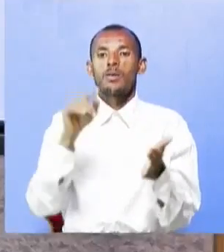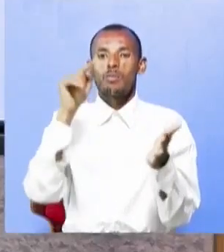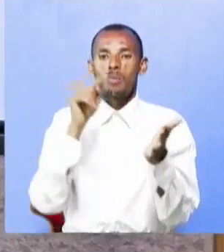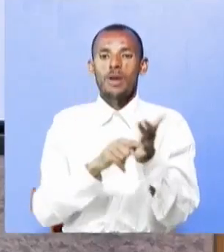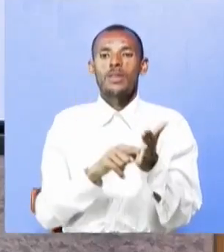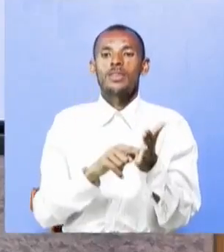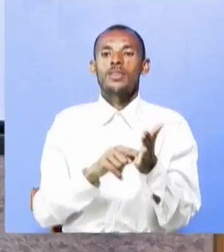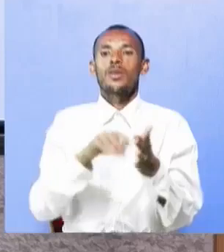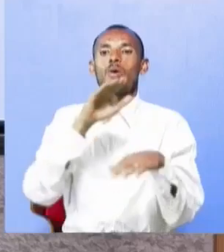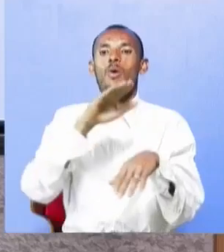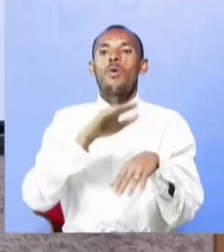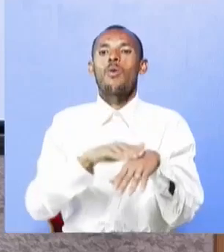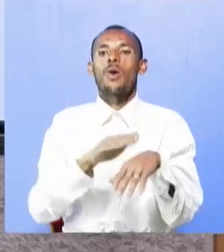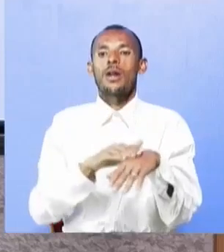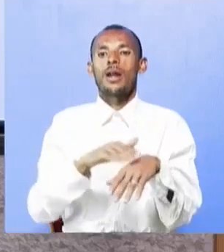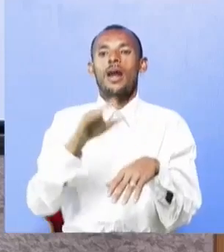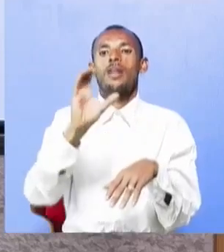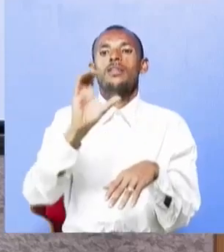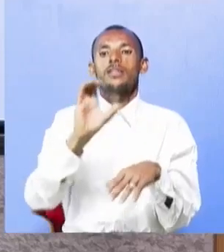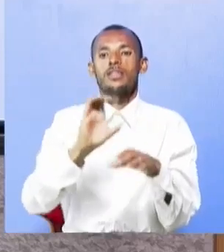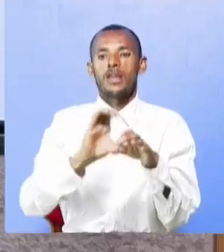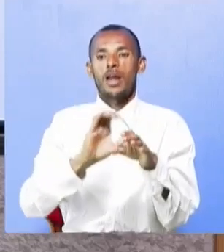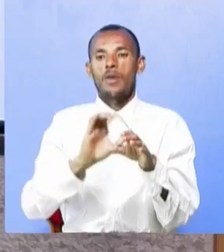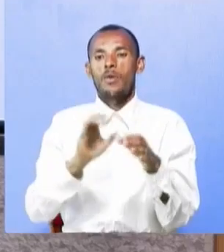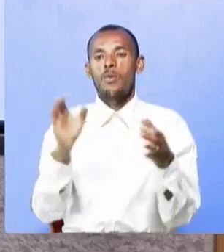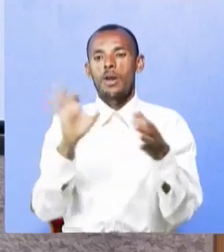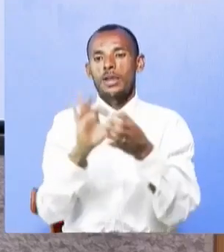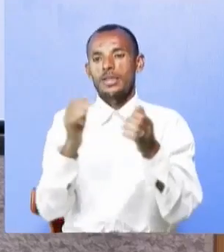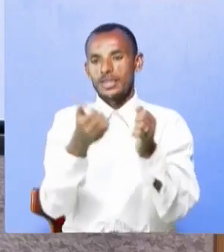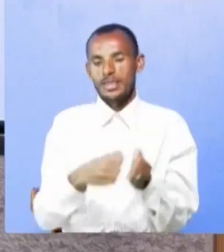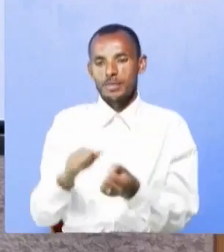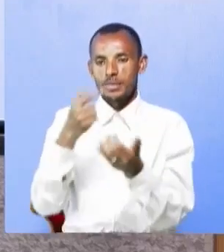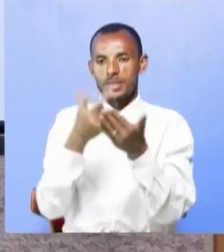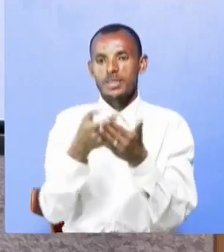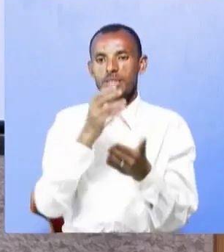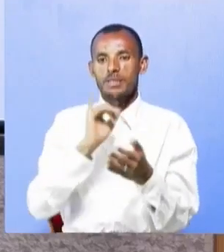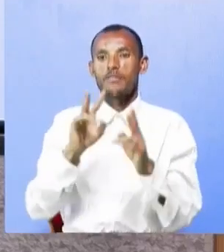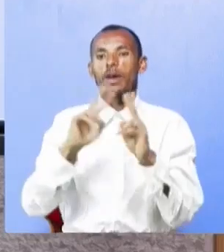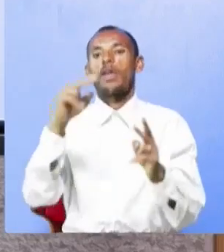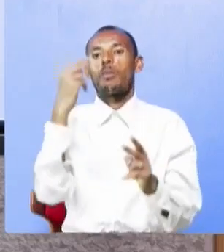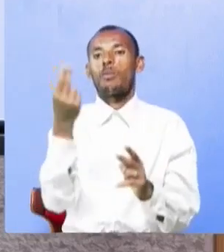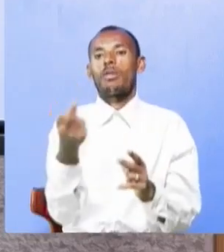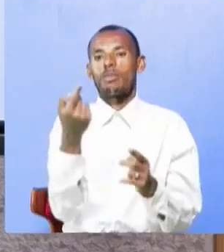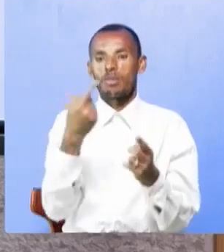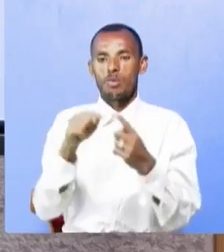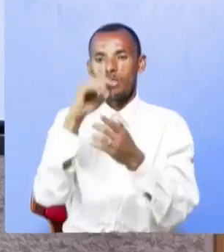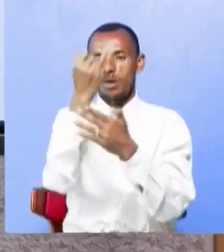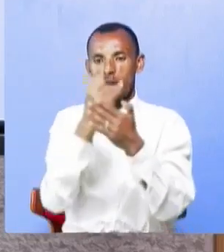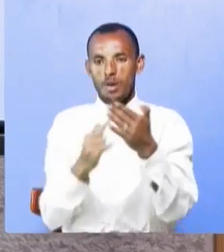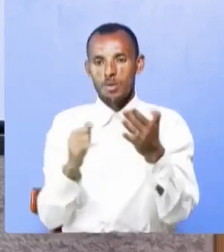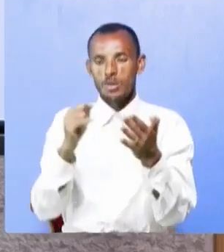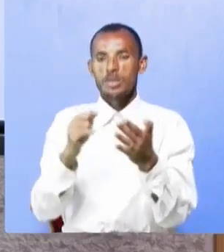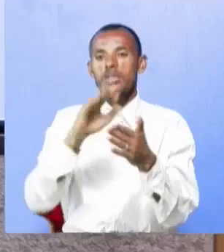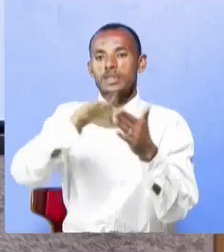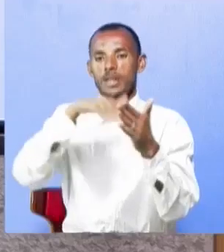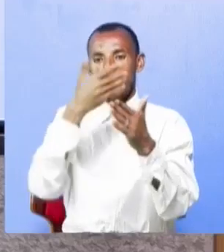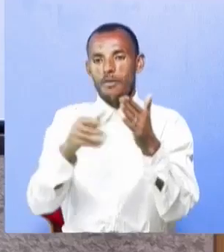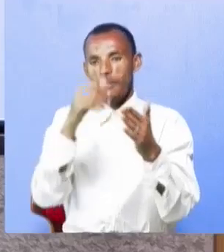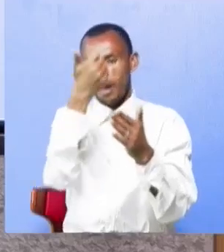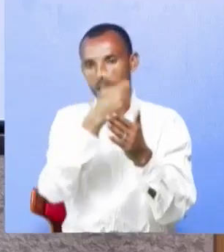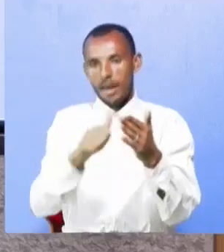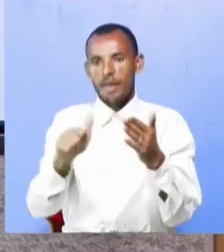on the Cartesian coordinate system. Okay, this is very important to sketch the graph of any